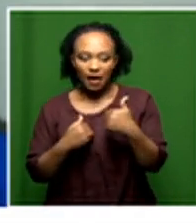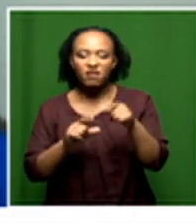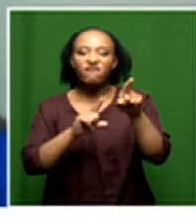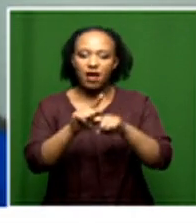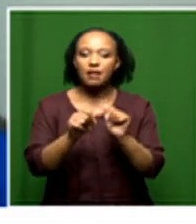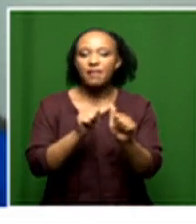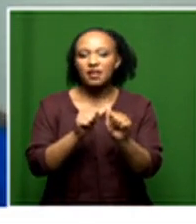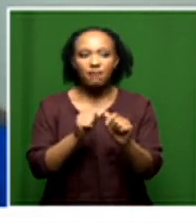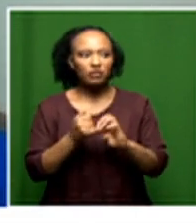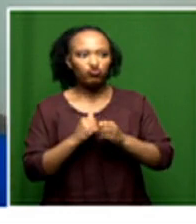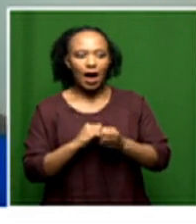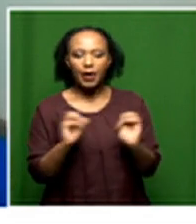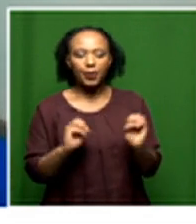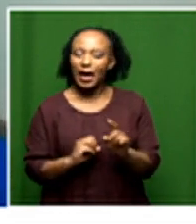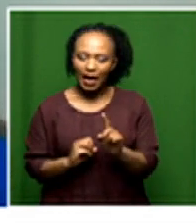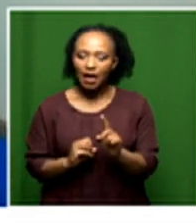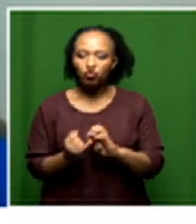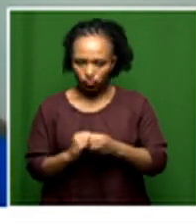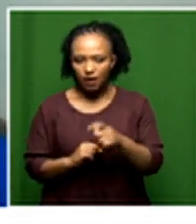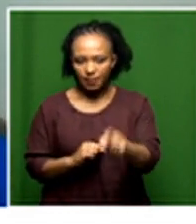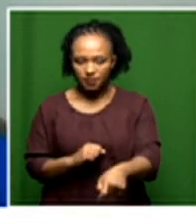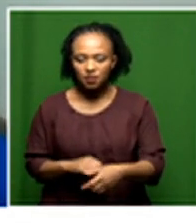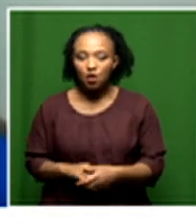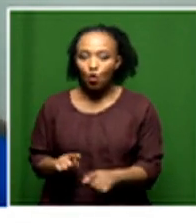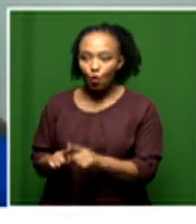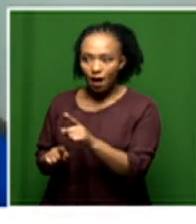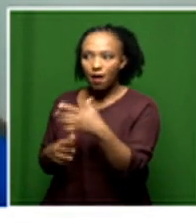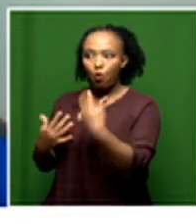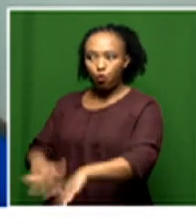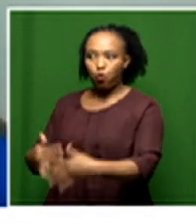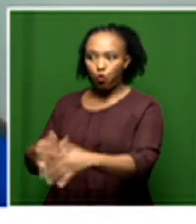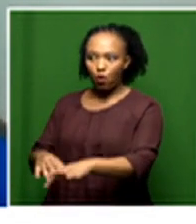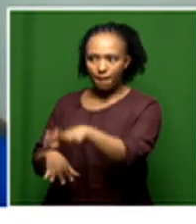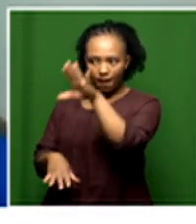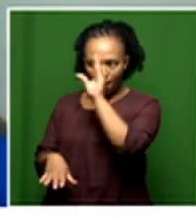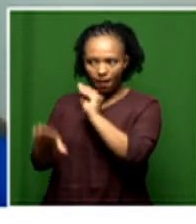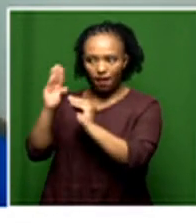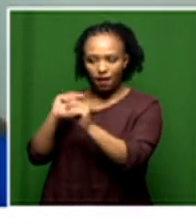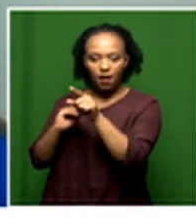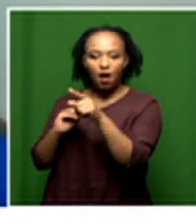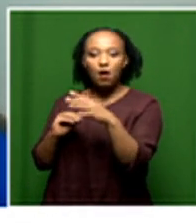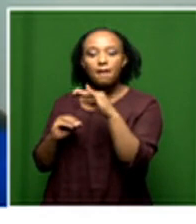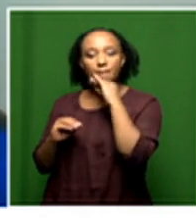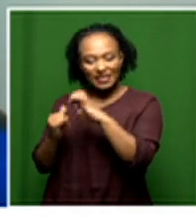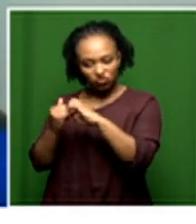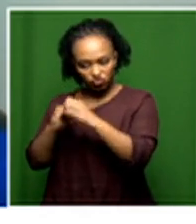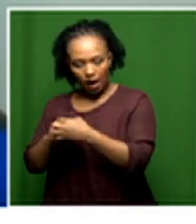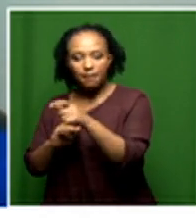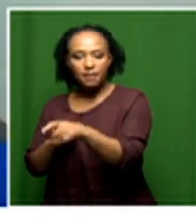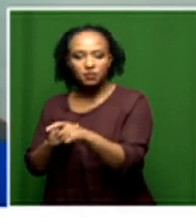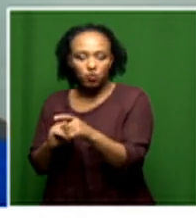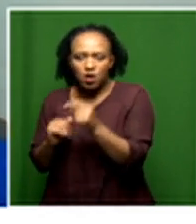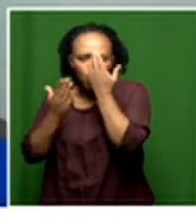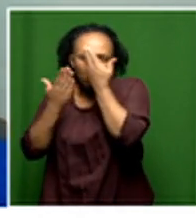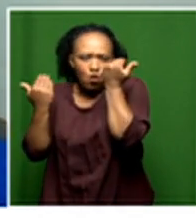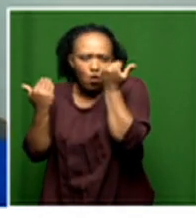think I like that. Of all the lessons that you've learned, I think this one appeals more to me, that you need to try. Otherwise, you can never